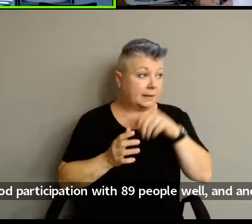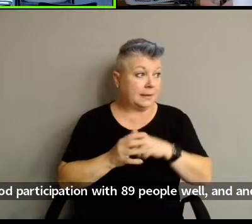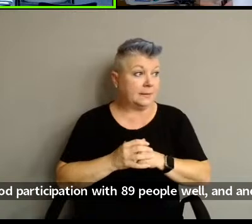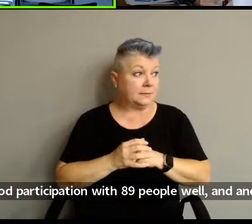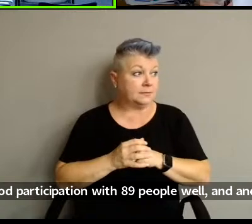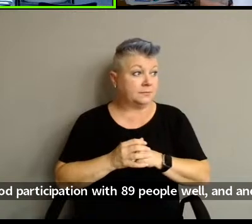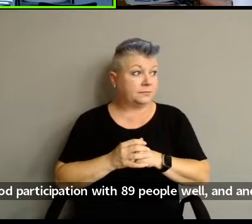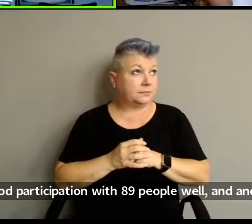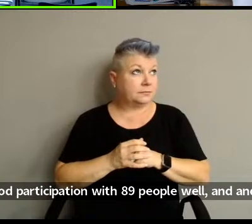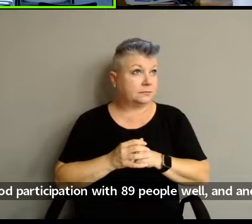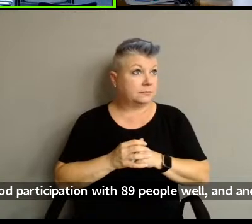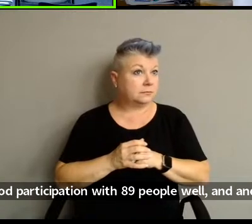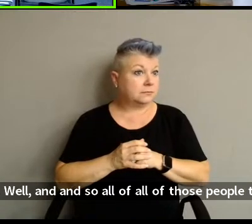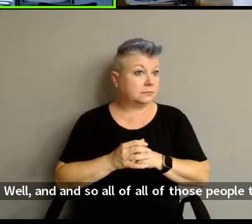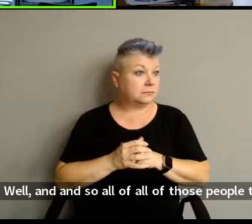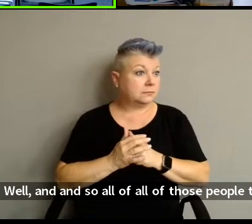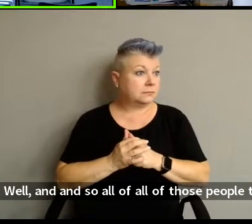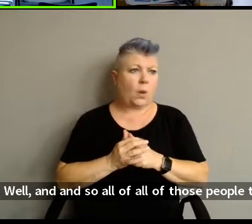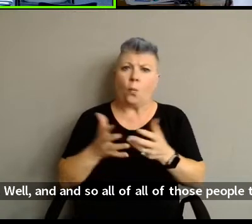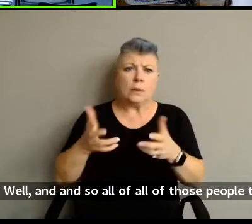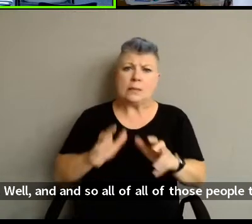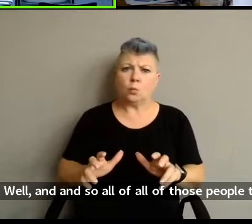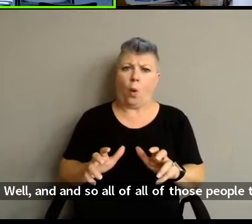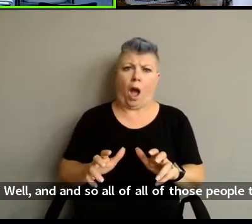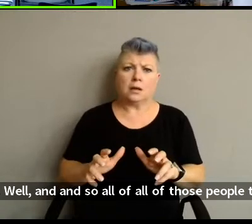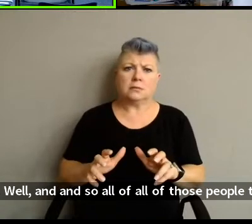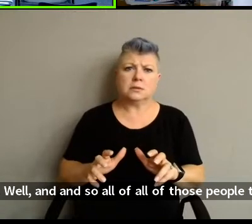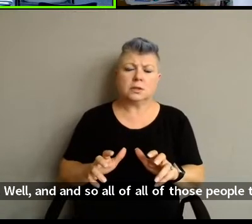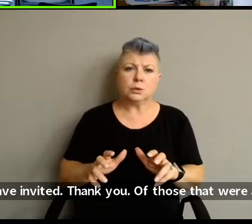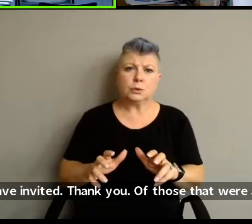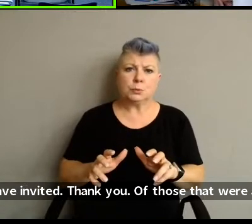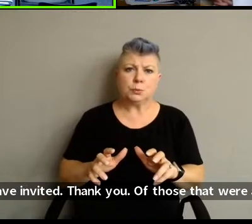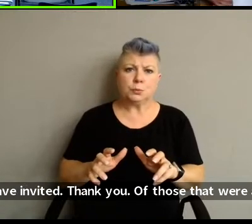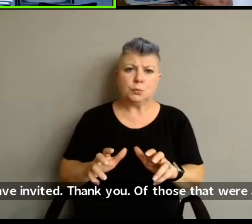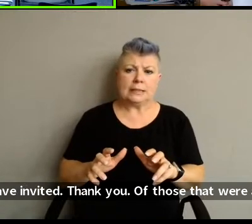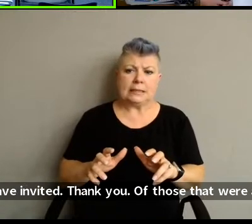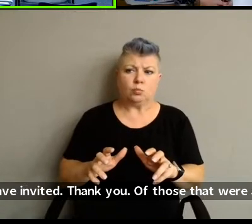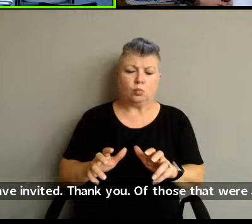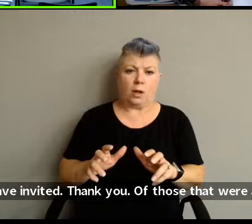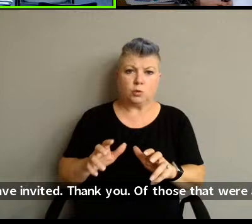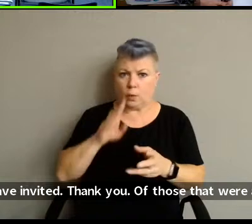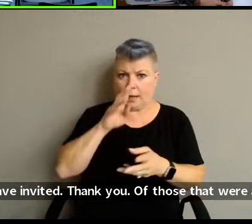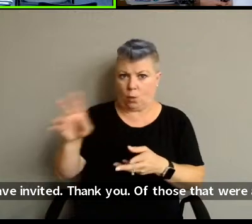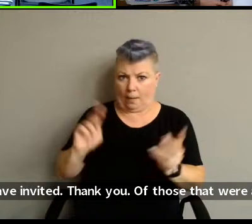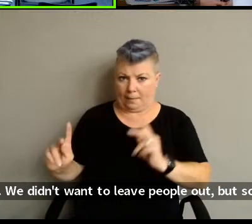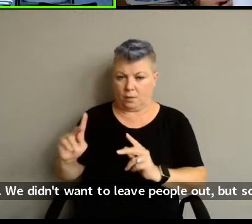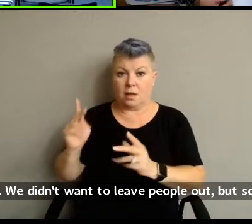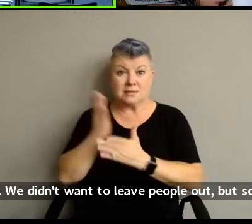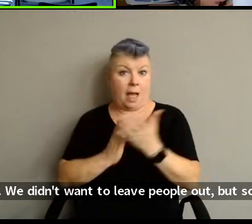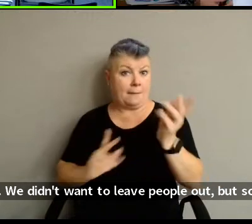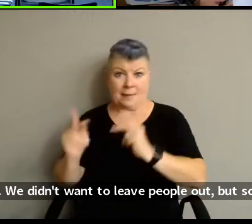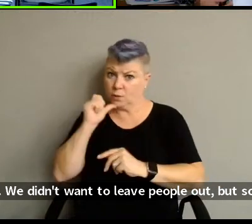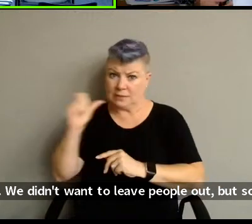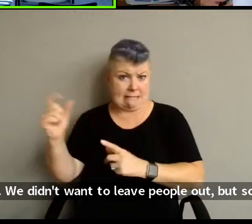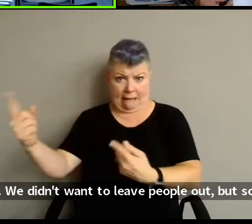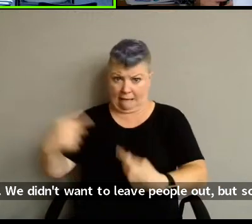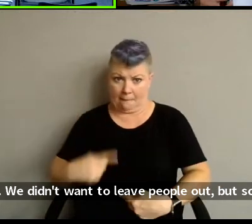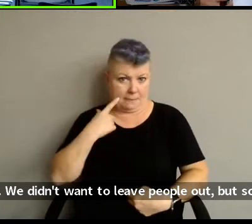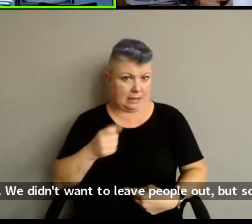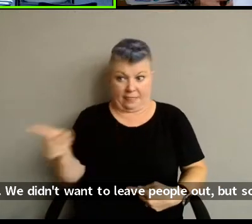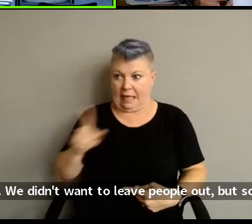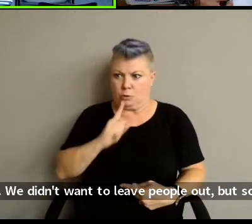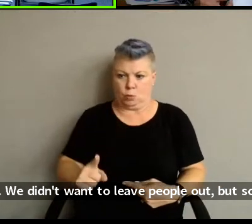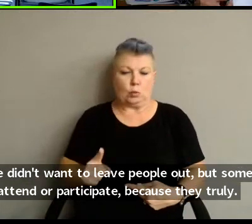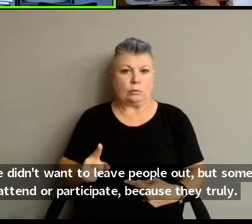all invited, we didn't want to leave people out, but some didn't attend or participate because they truly got